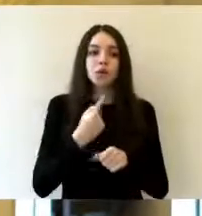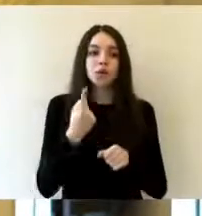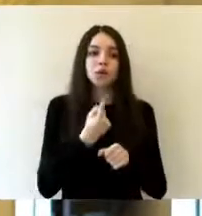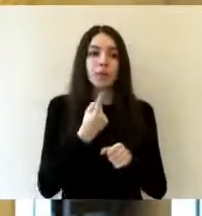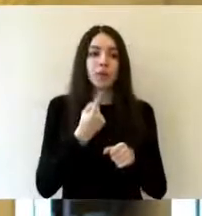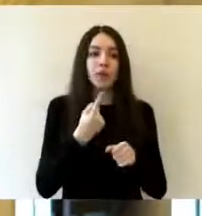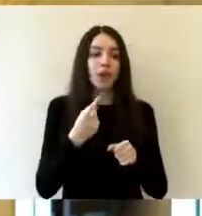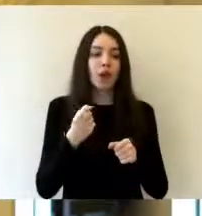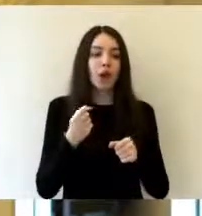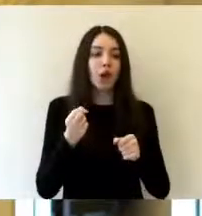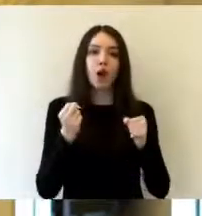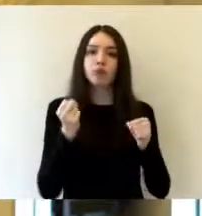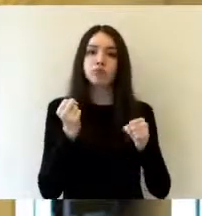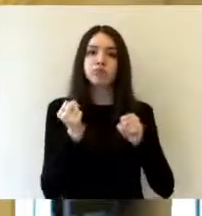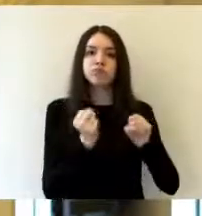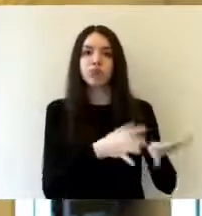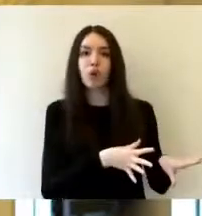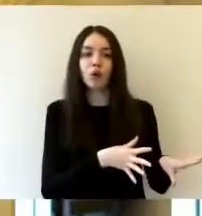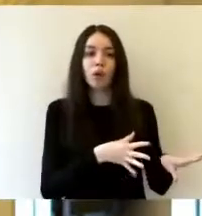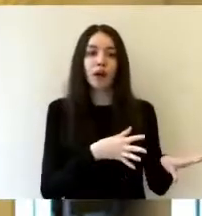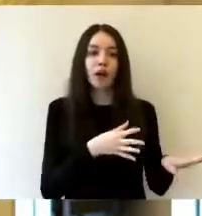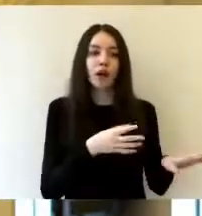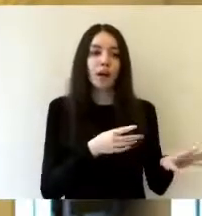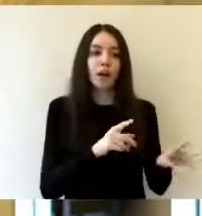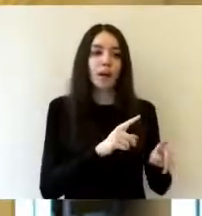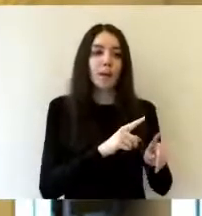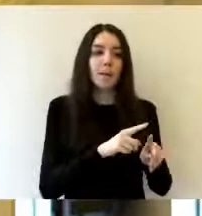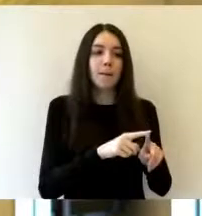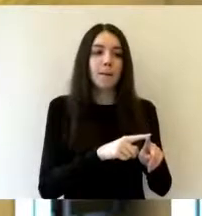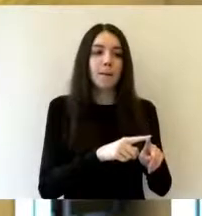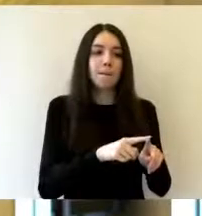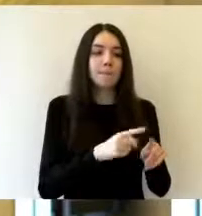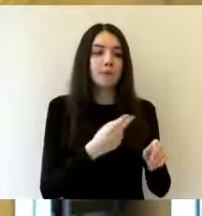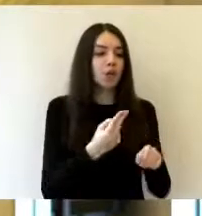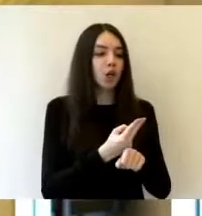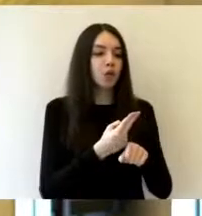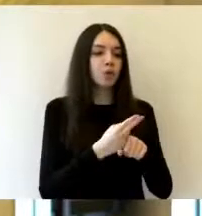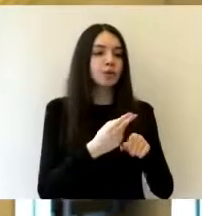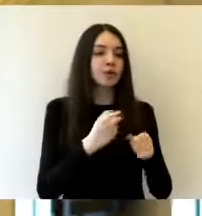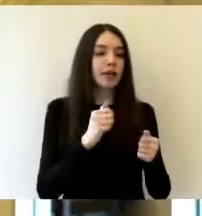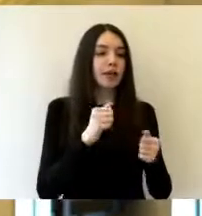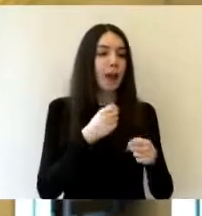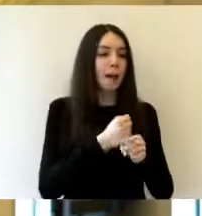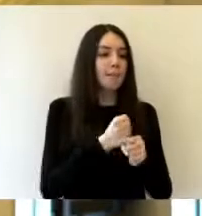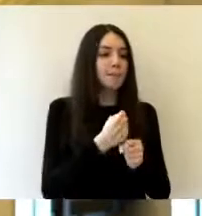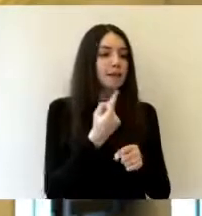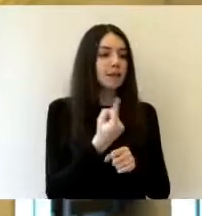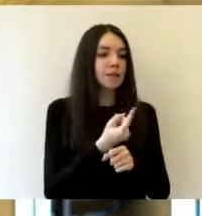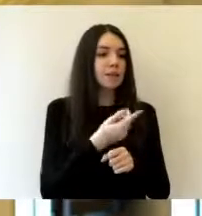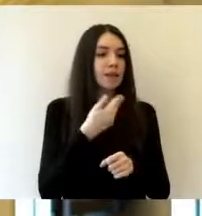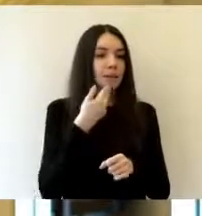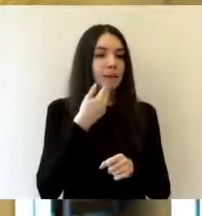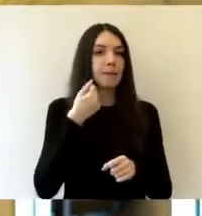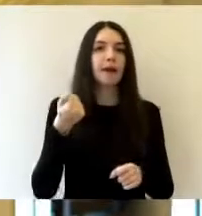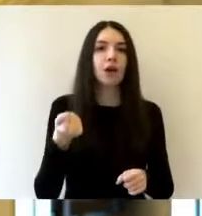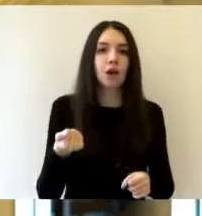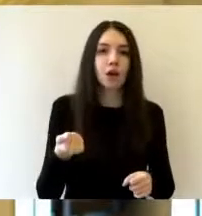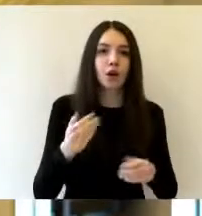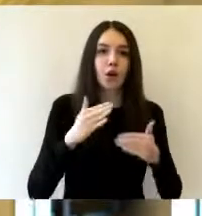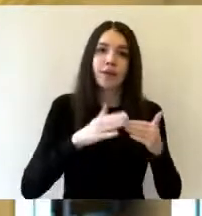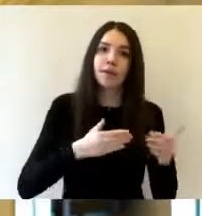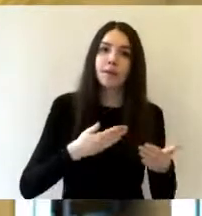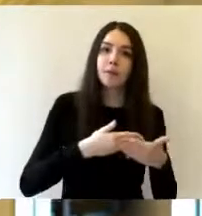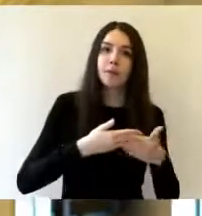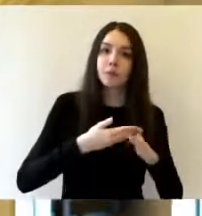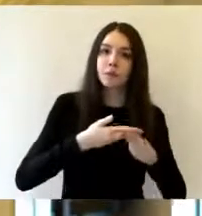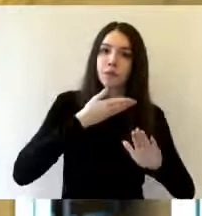away and then making it into something that ostensibly, hopefully, was better than what it started out as, just a stair step, generally speaking. And